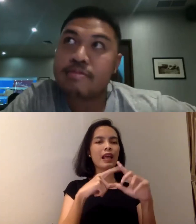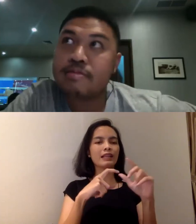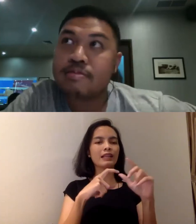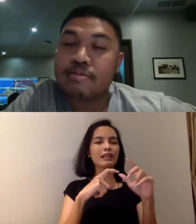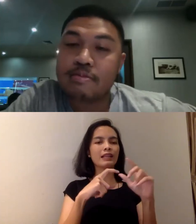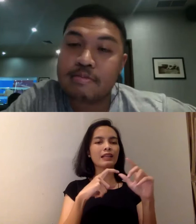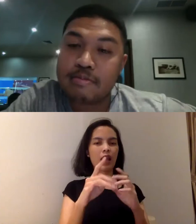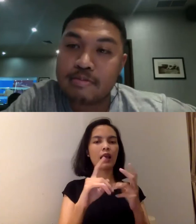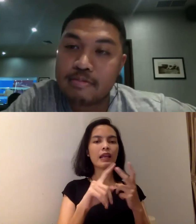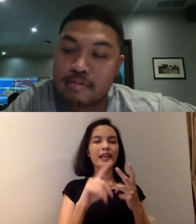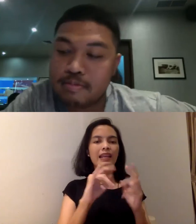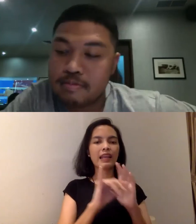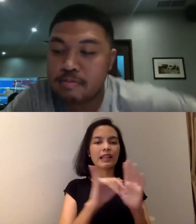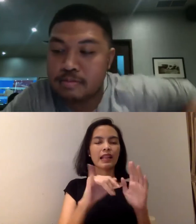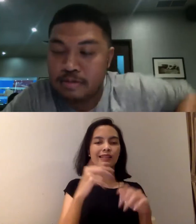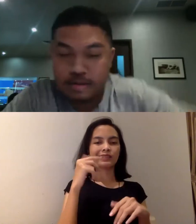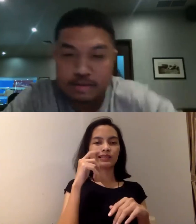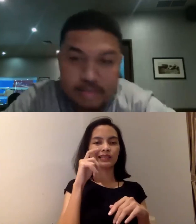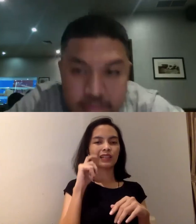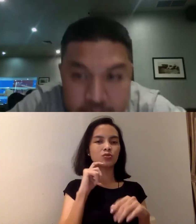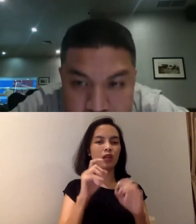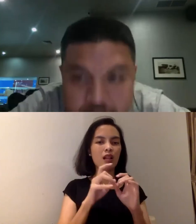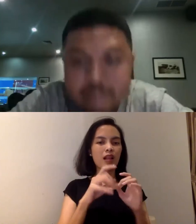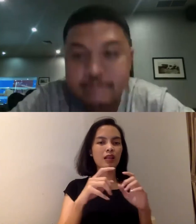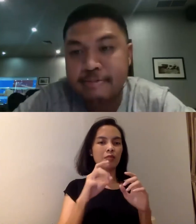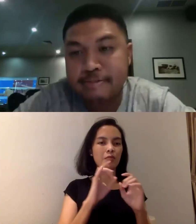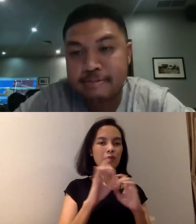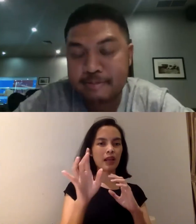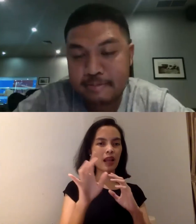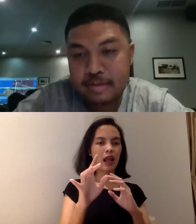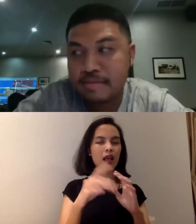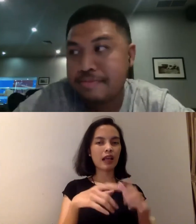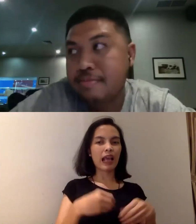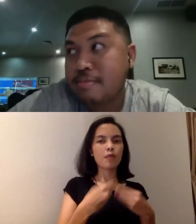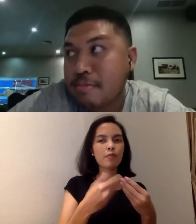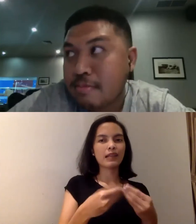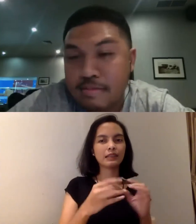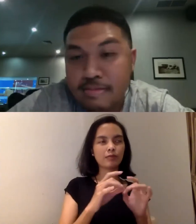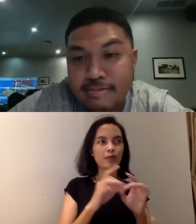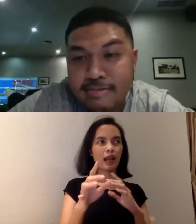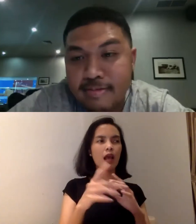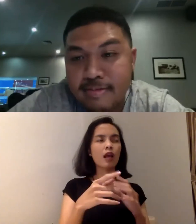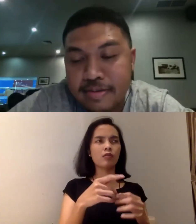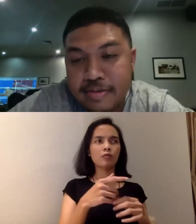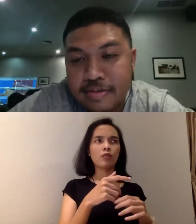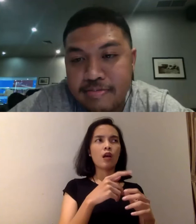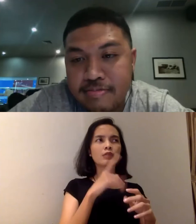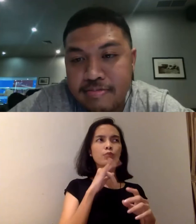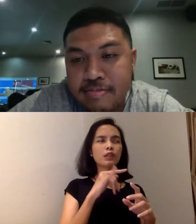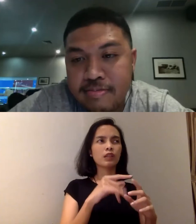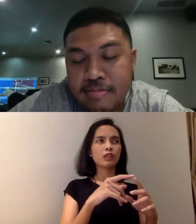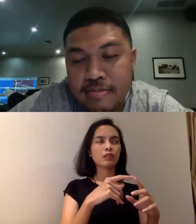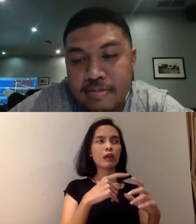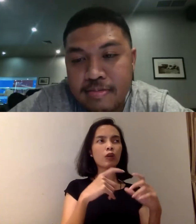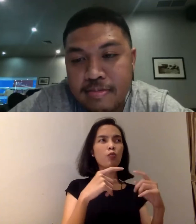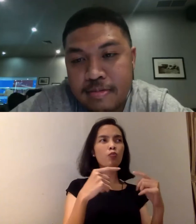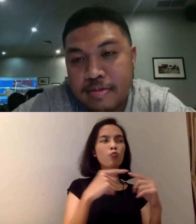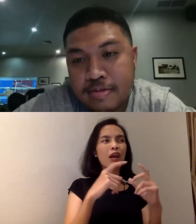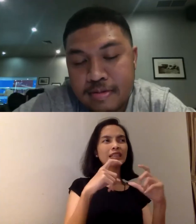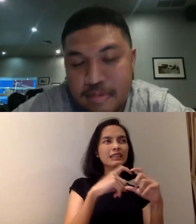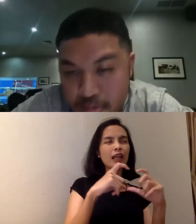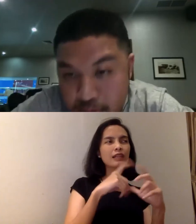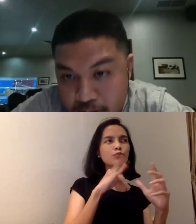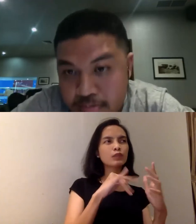gender identity and expression. They can have healthy relationships as well with their partners,